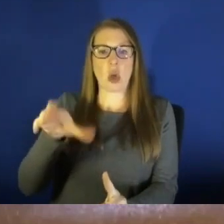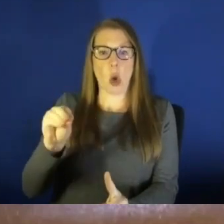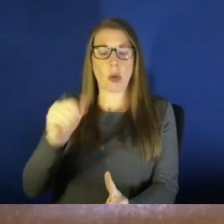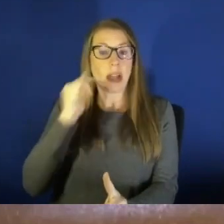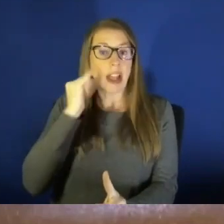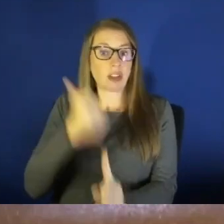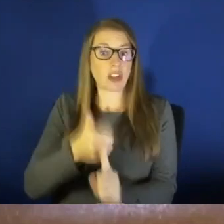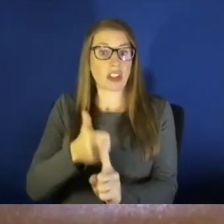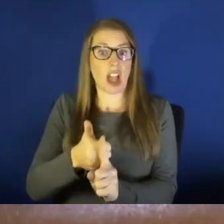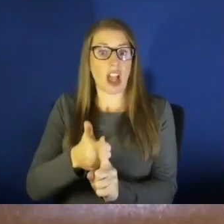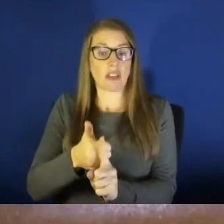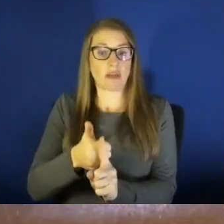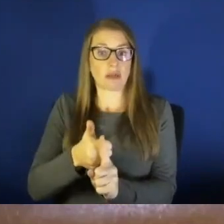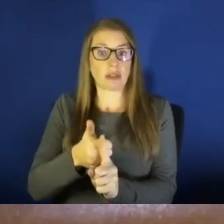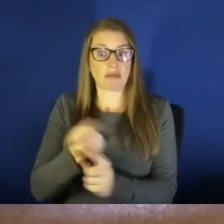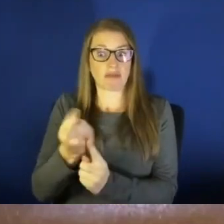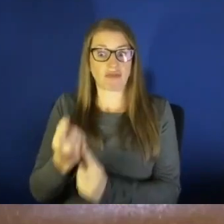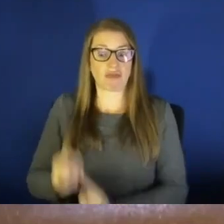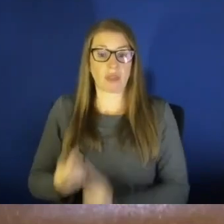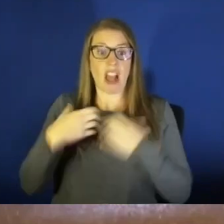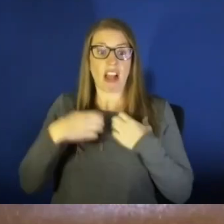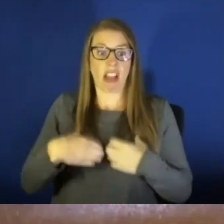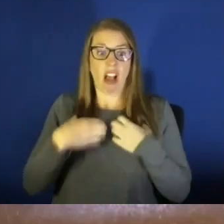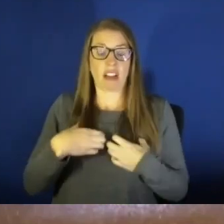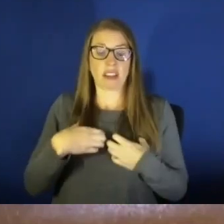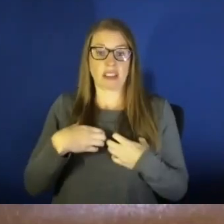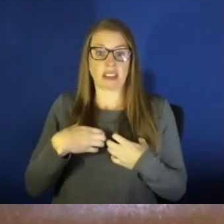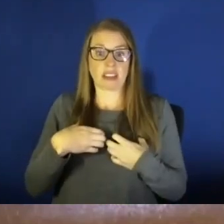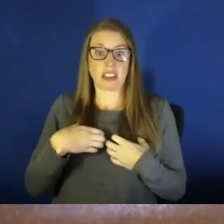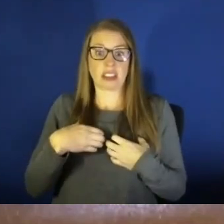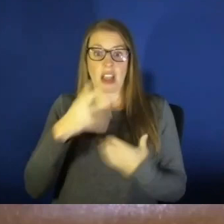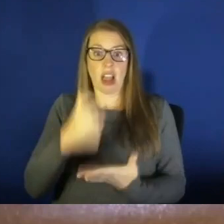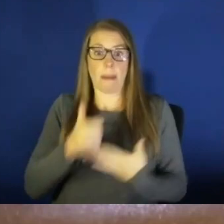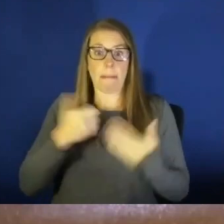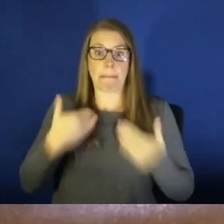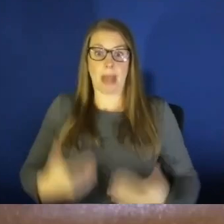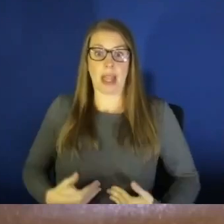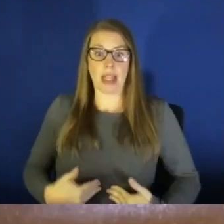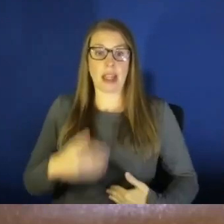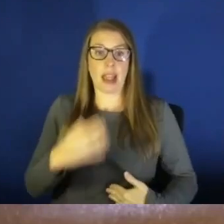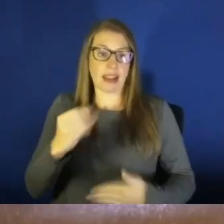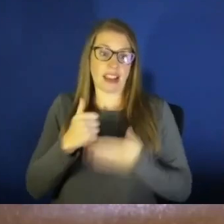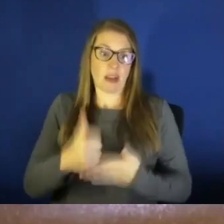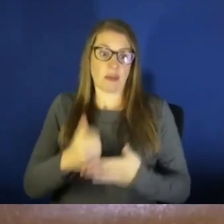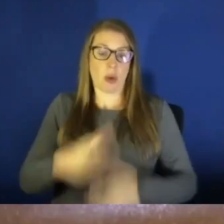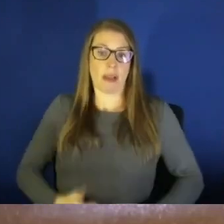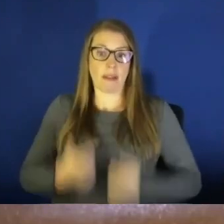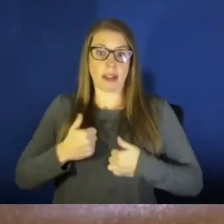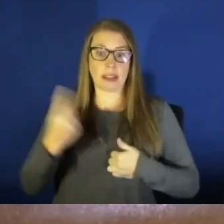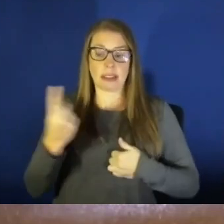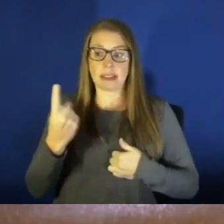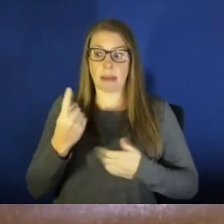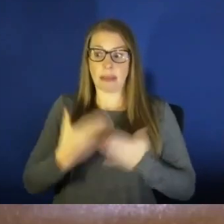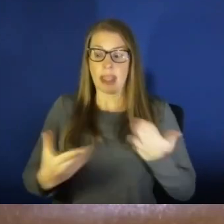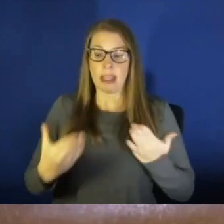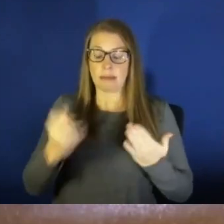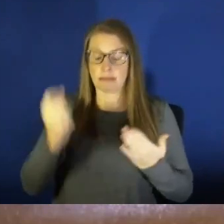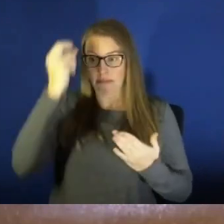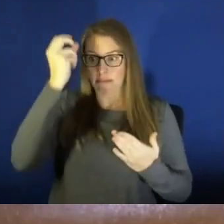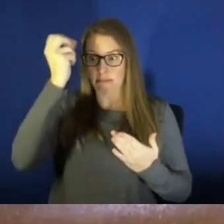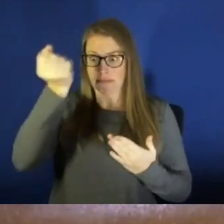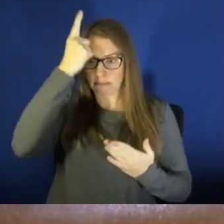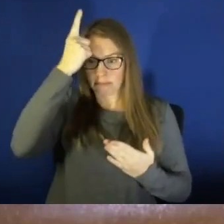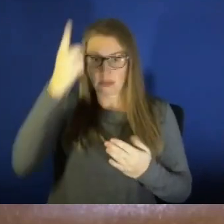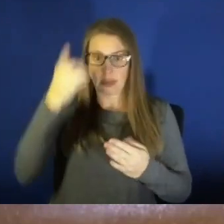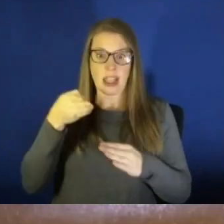of those things, your lungs, you can help your lungs, help your body, and help your life. Well, something clicked after 45 years, and I just threw those